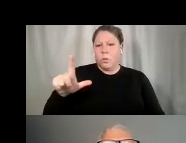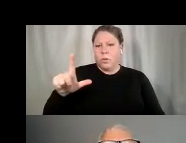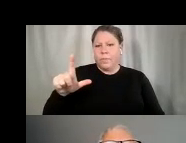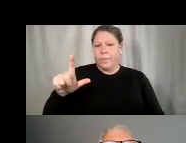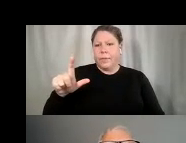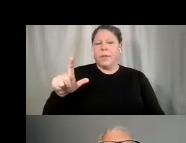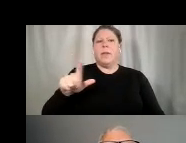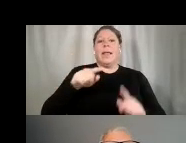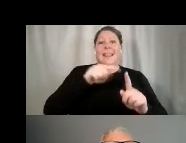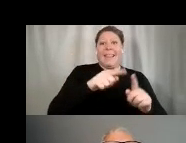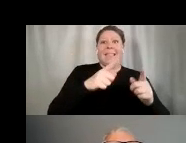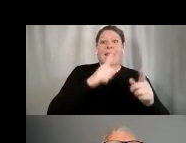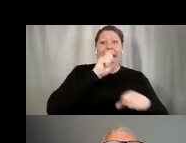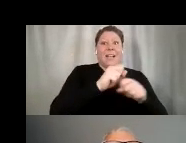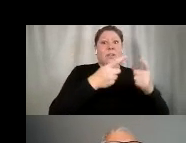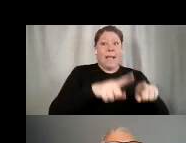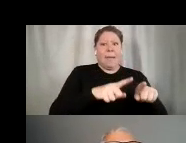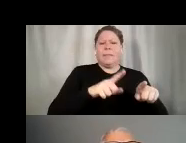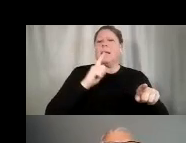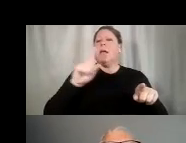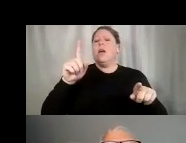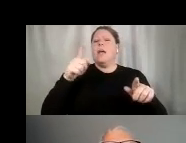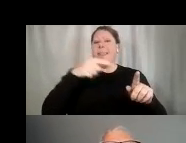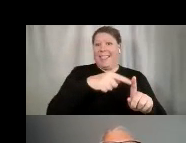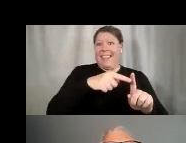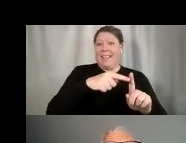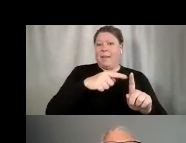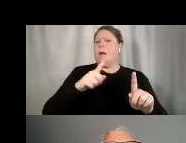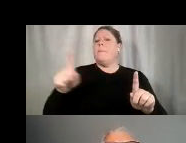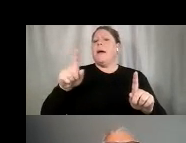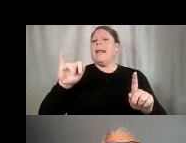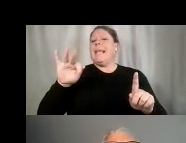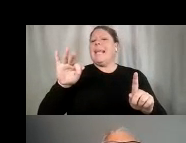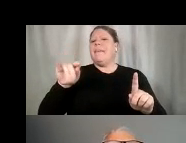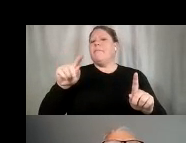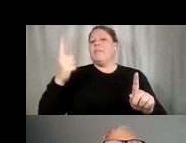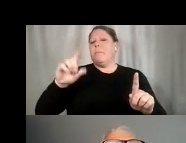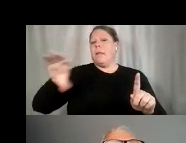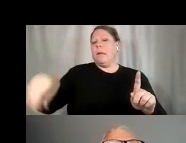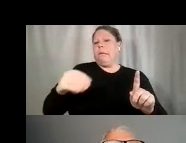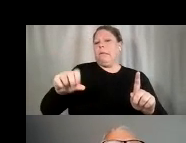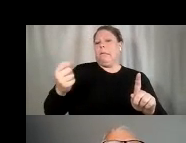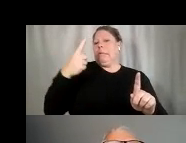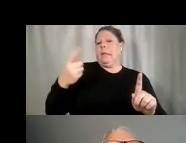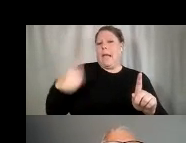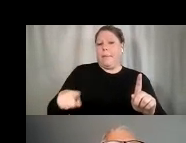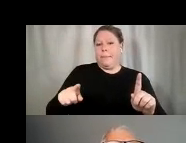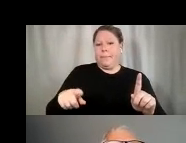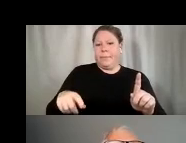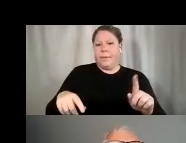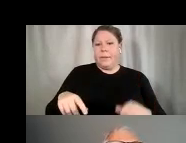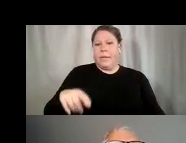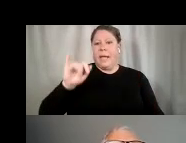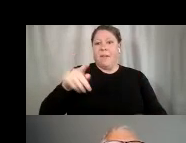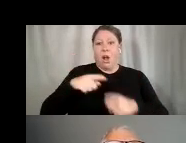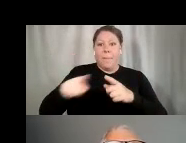of events. For example, the one that I have here is, how would our diets be different if our main food